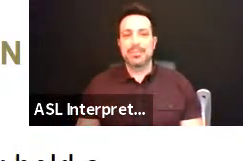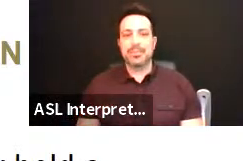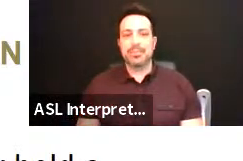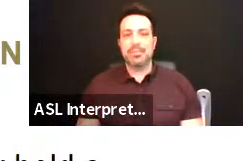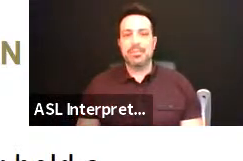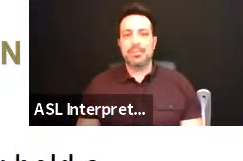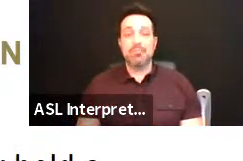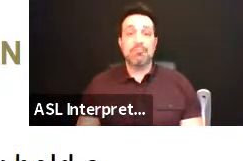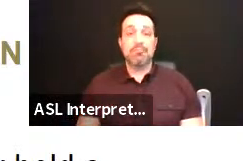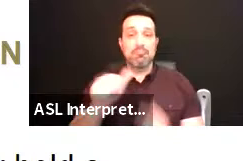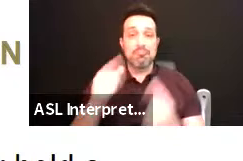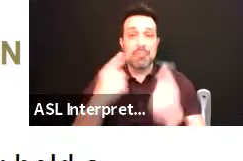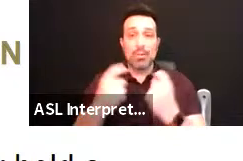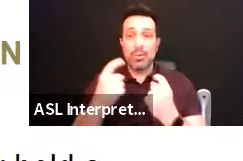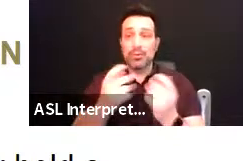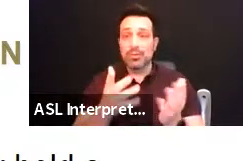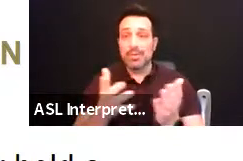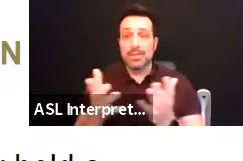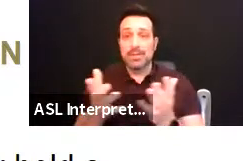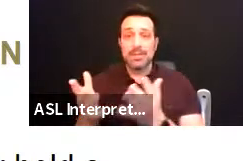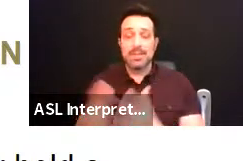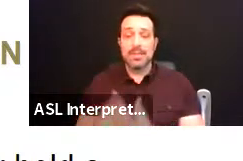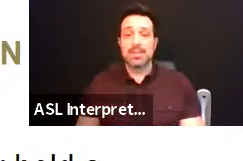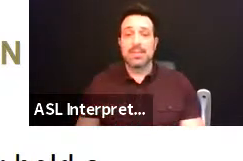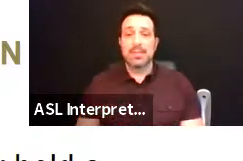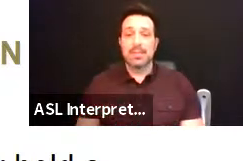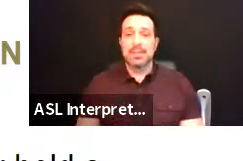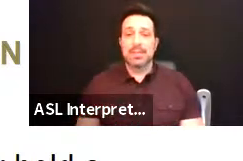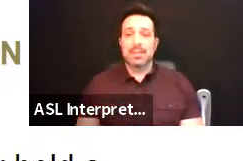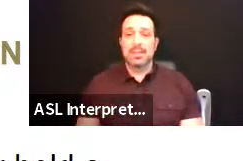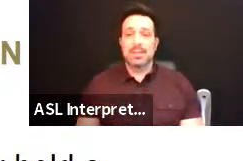So again, any questions?